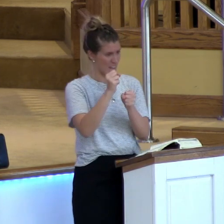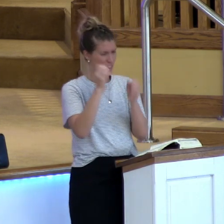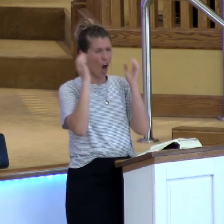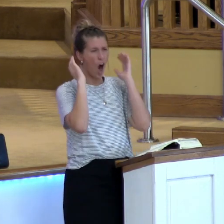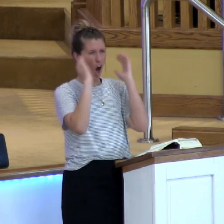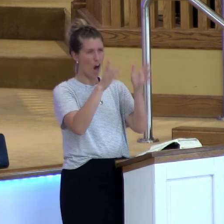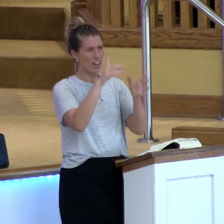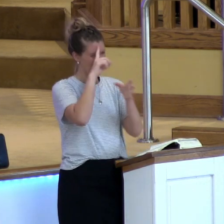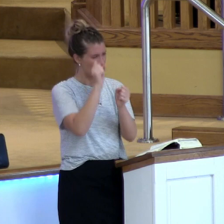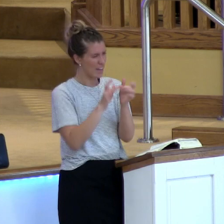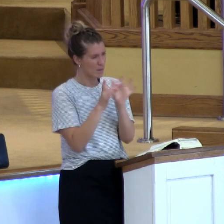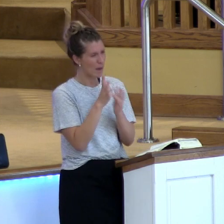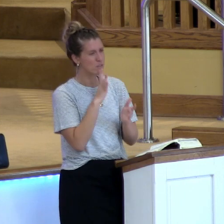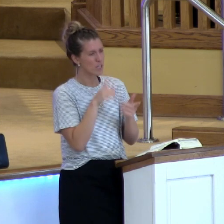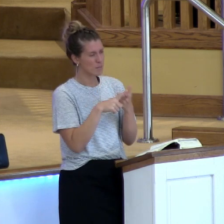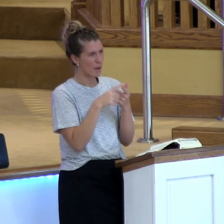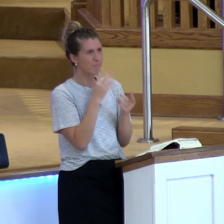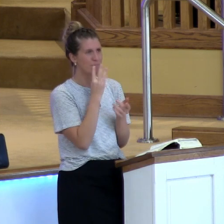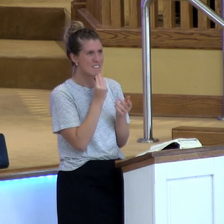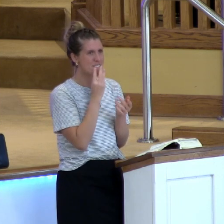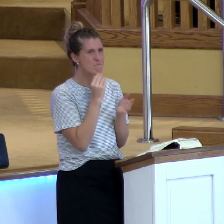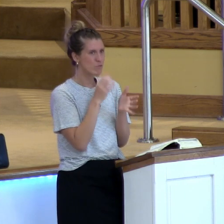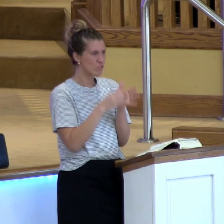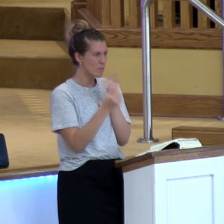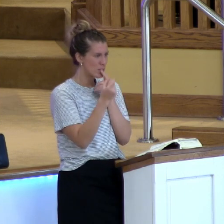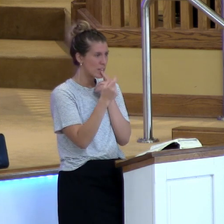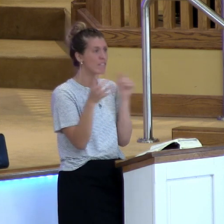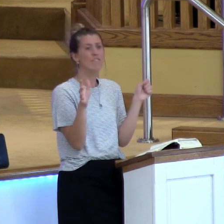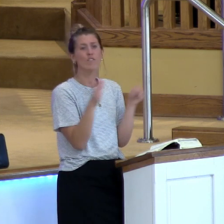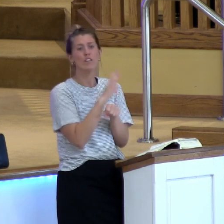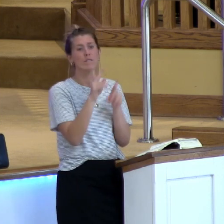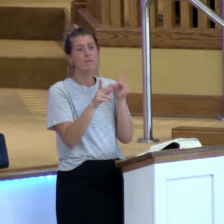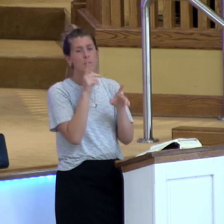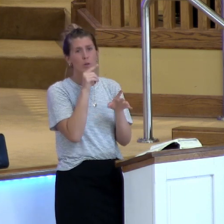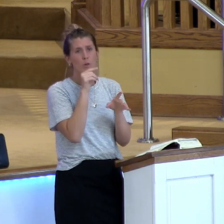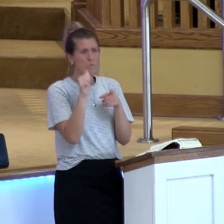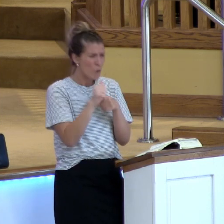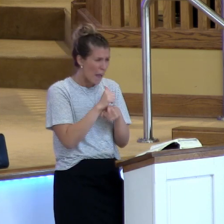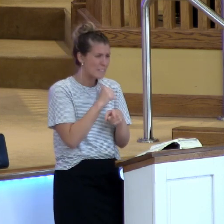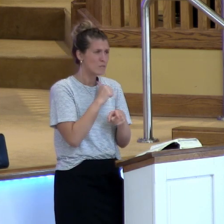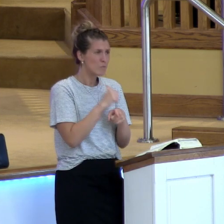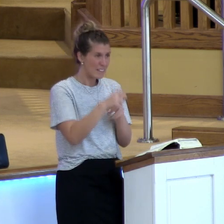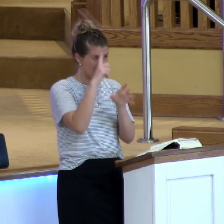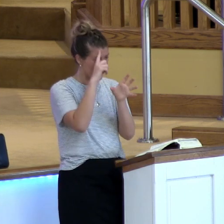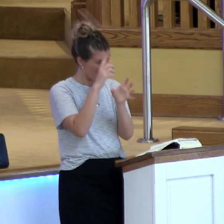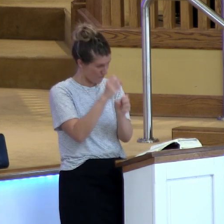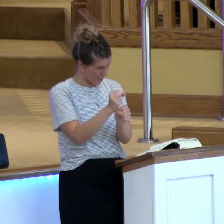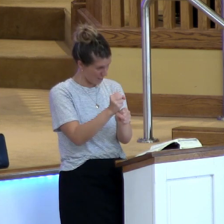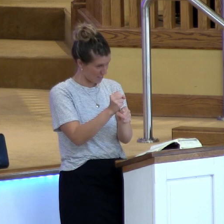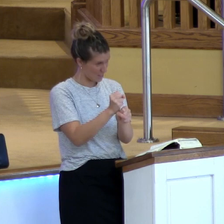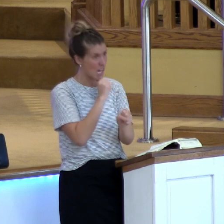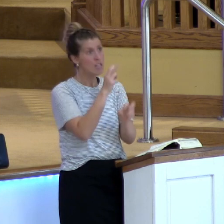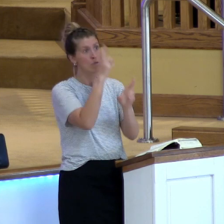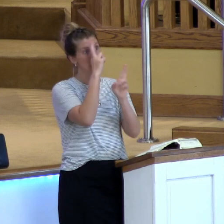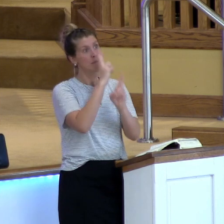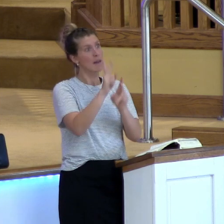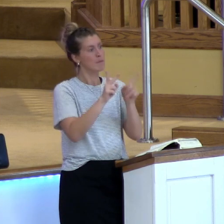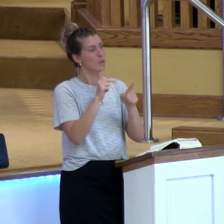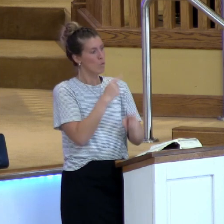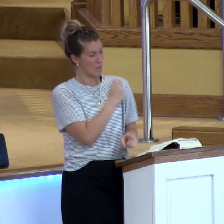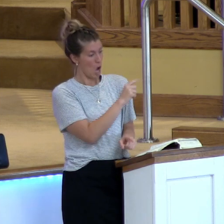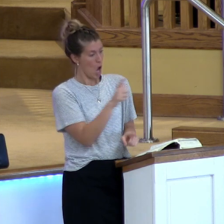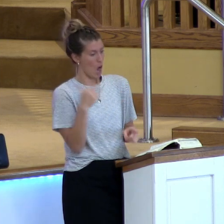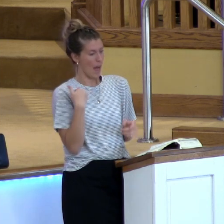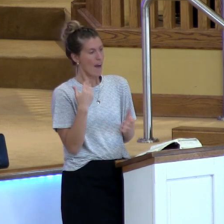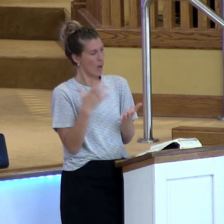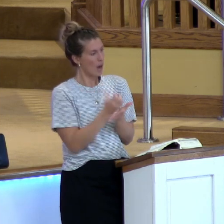faith, the Bible teaches us in Hebrews chapter 11, is full of people who just exercise faith. Faith is not a respecter of persons. You and I have the opportunity